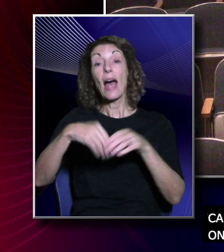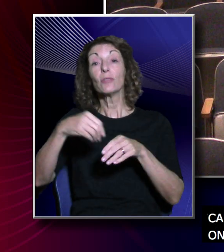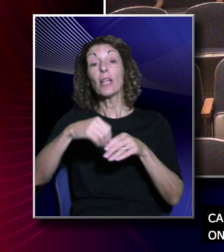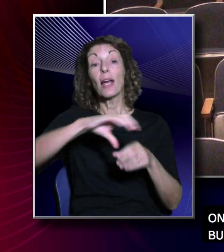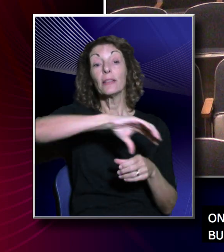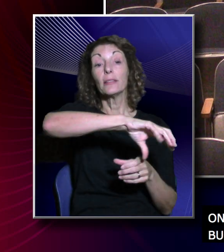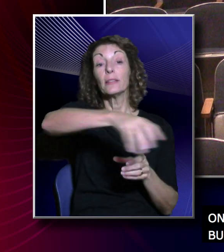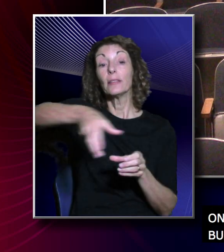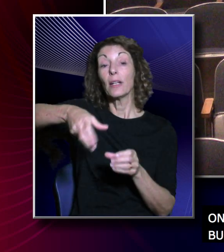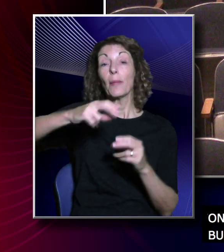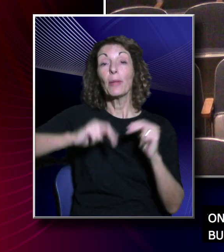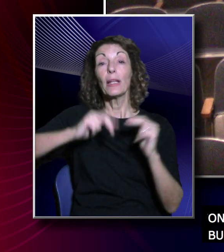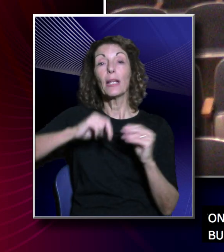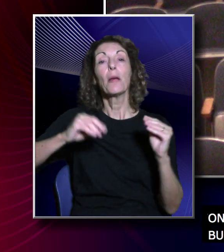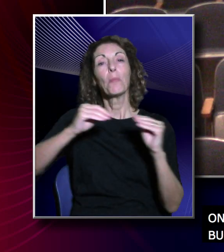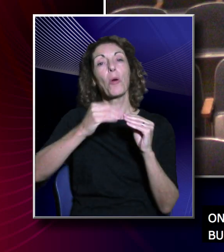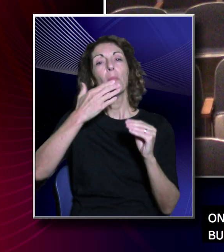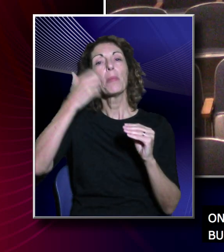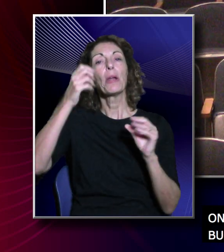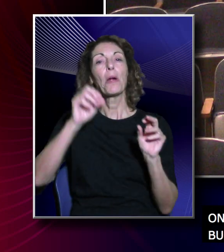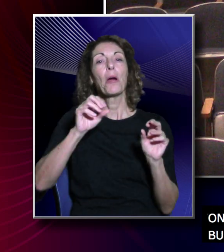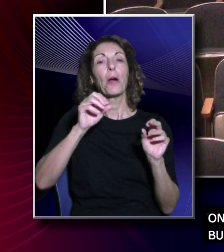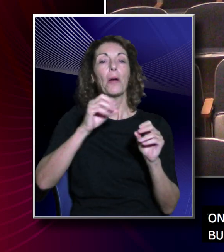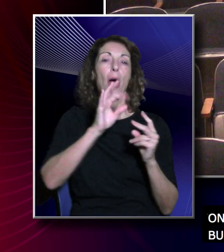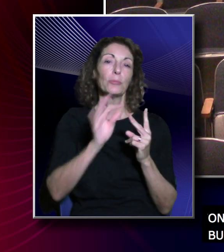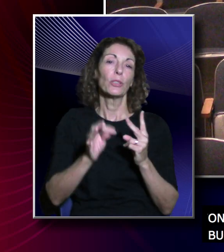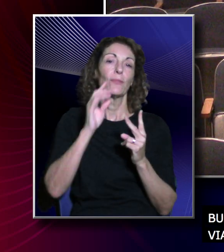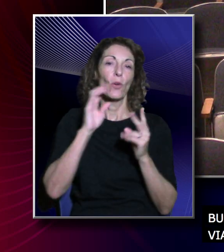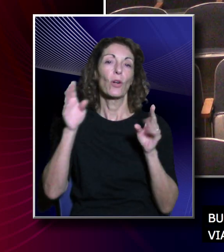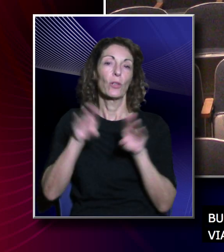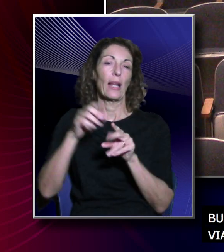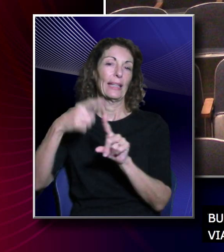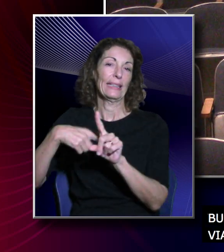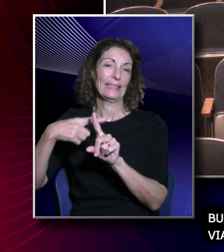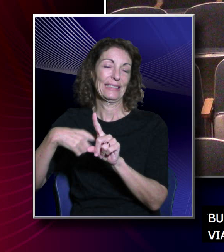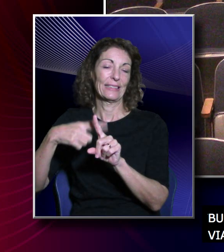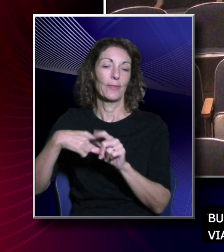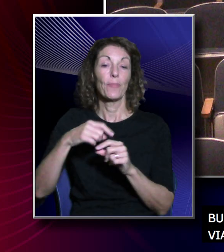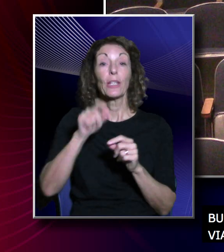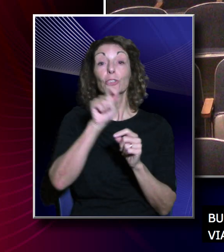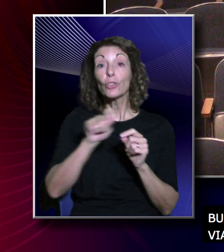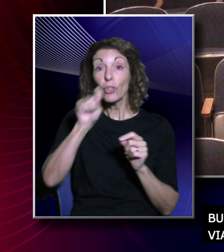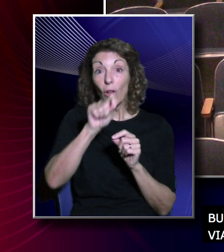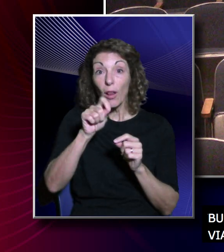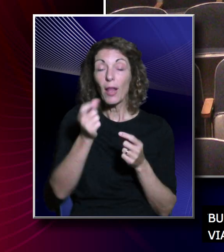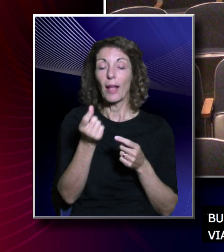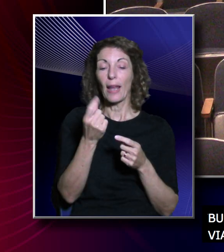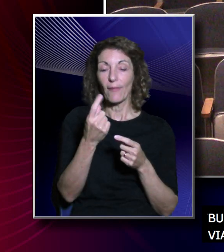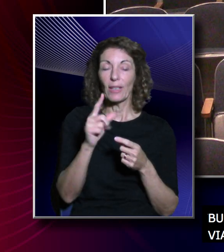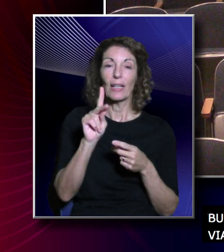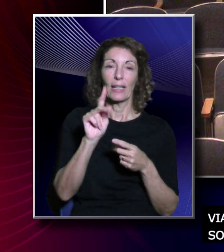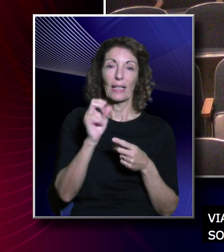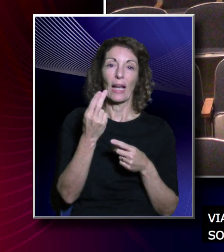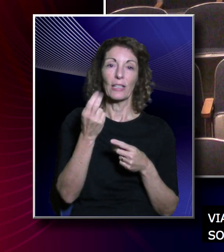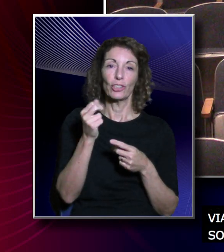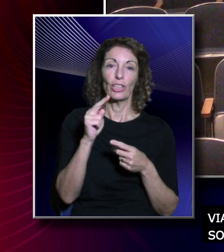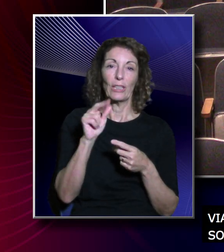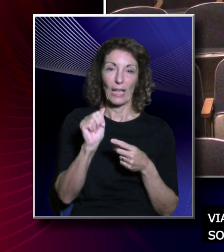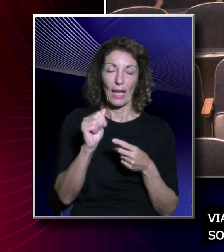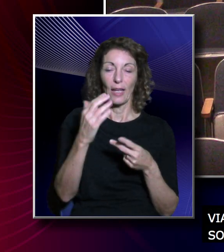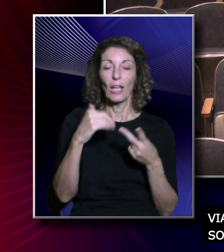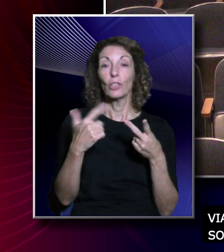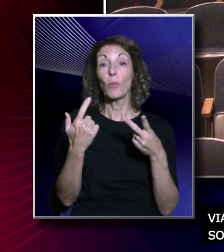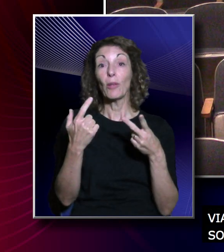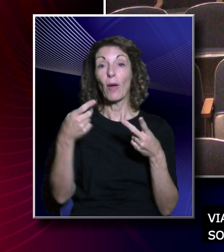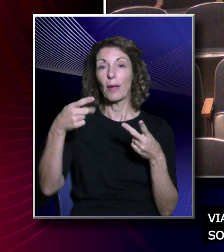campus were more viable for leasing opportunities. The ones circled, so buildings 11, which is Kachina, 21, which is